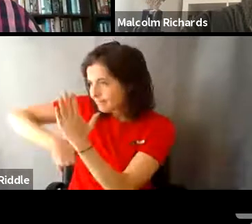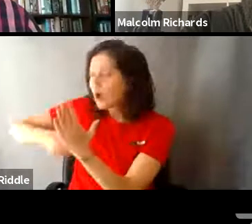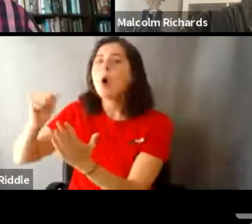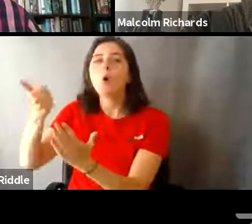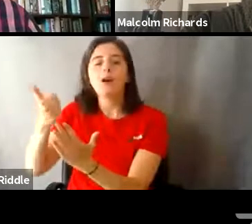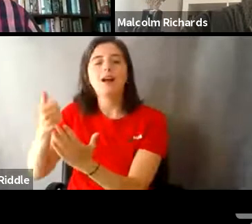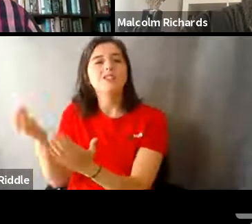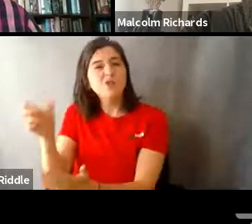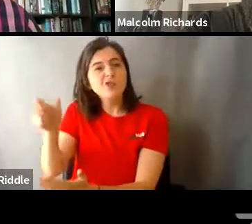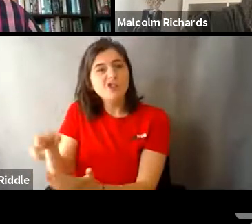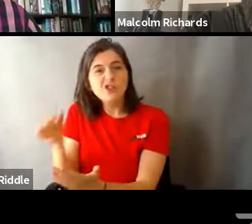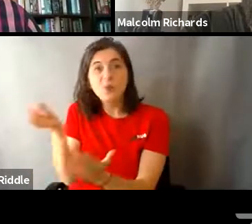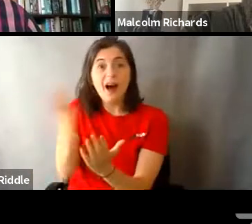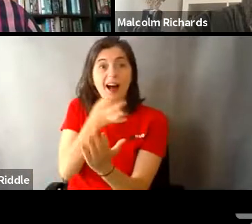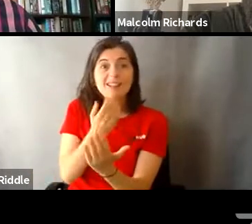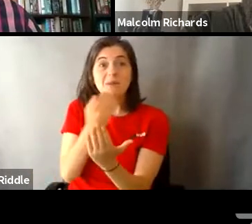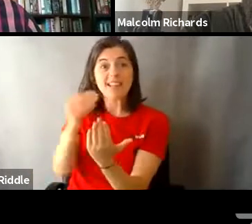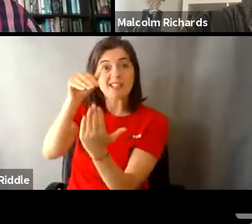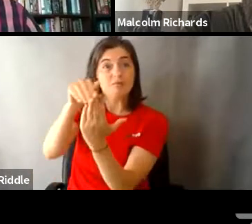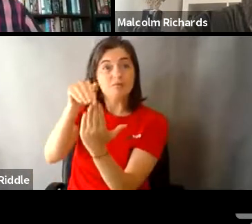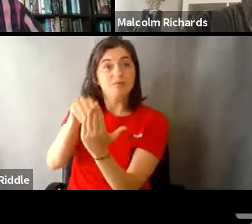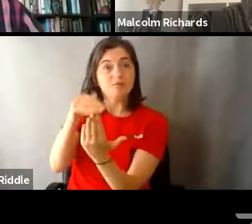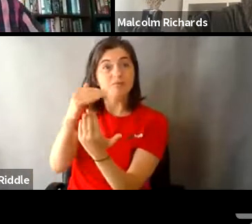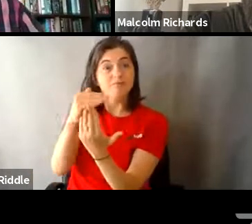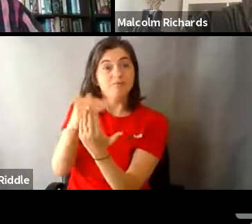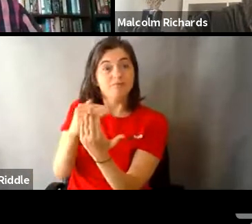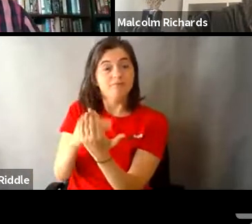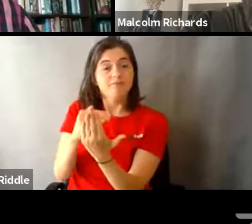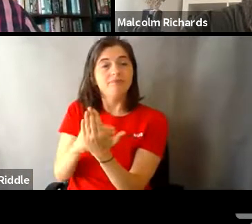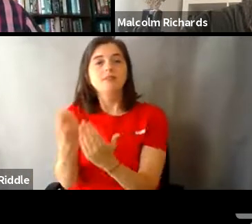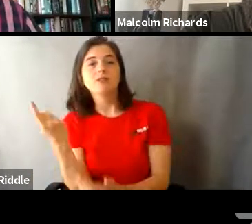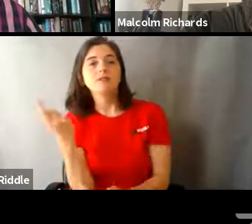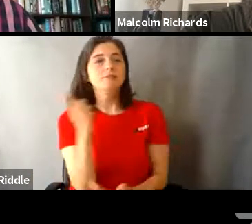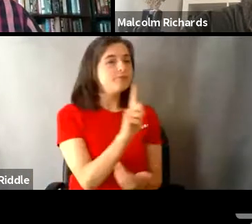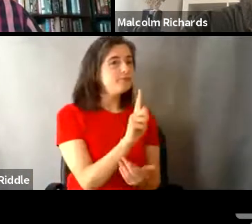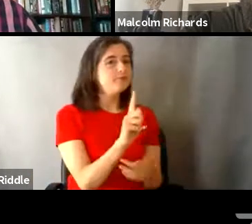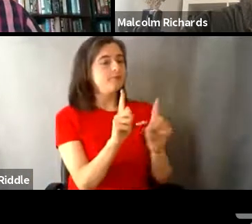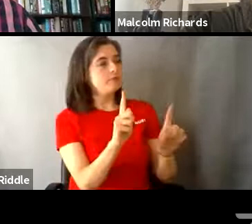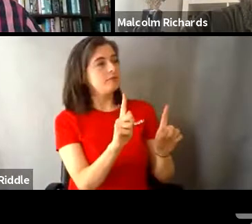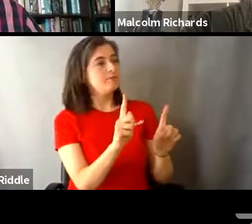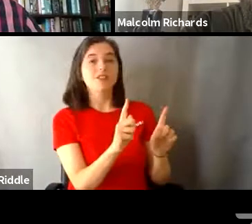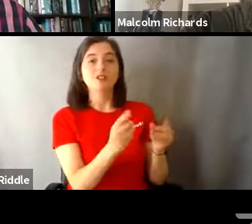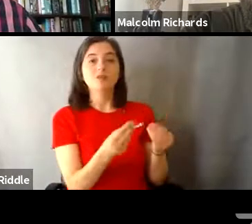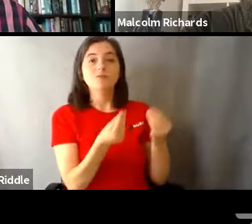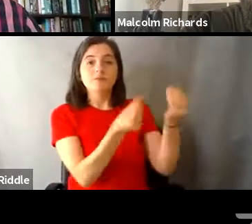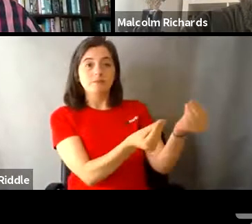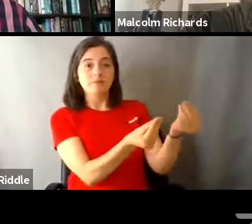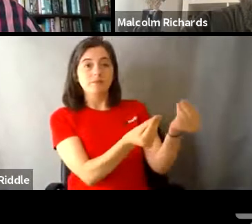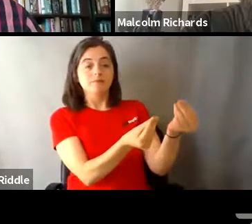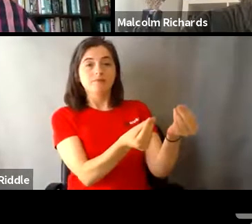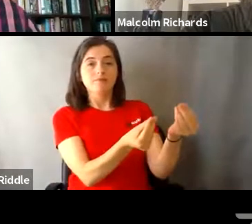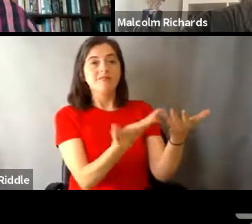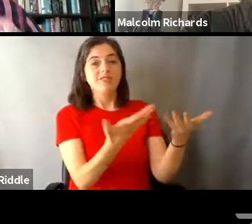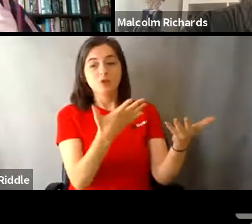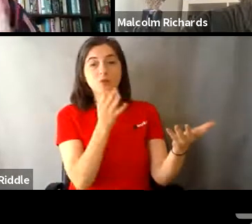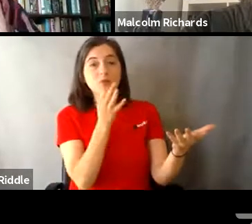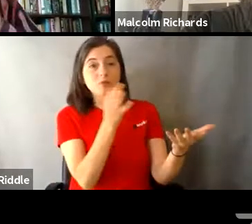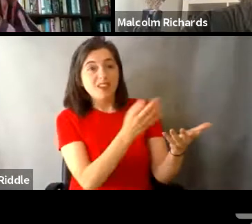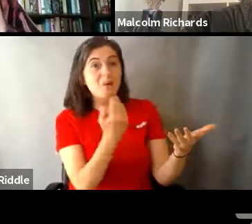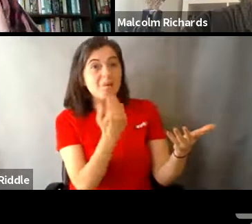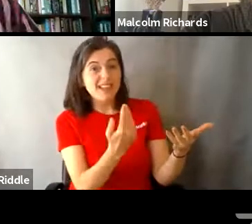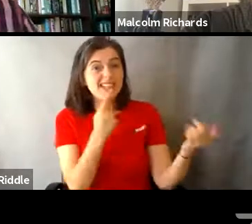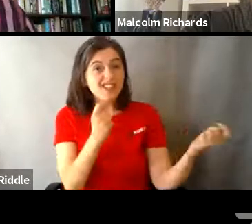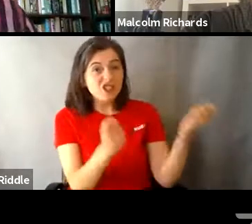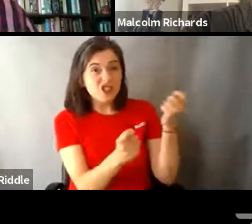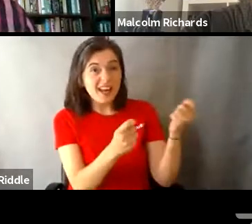them to put things forward, but they have the right to take those things to the governing body to seek those kind of